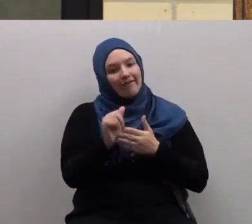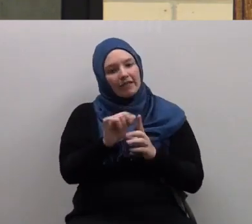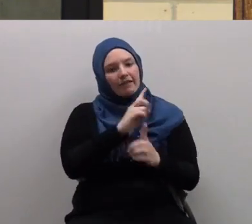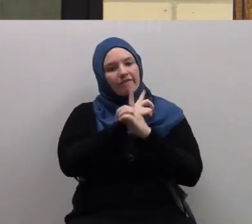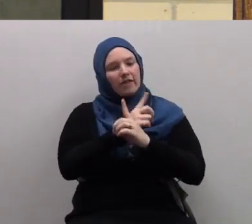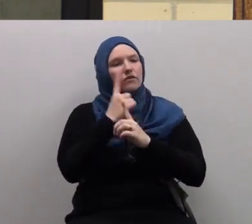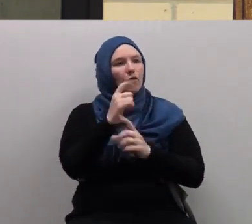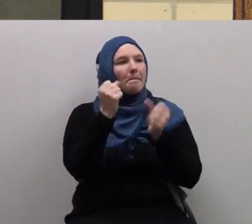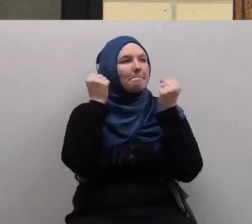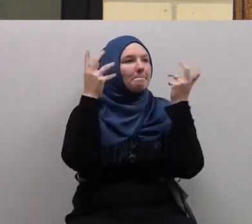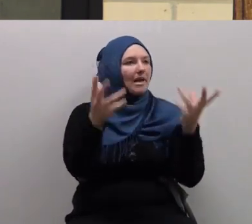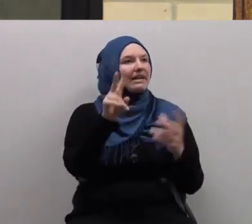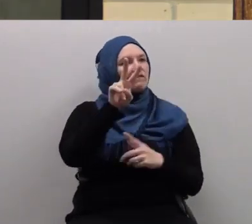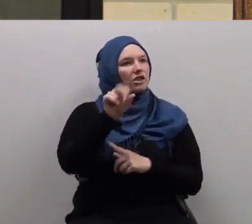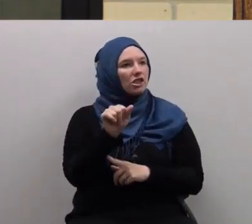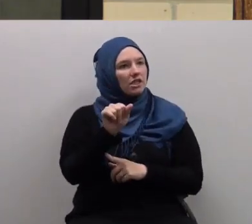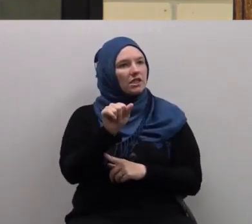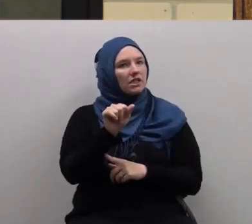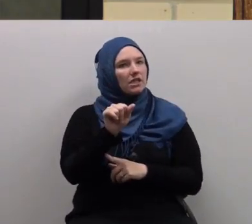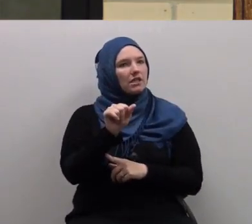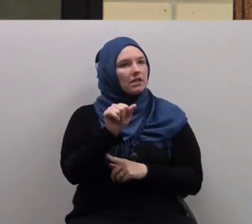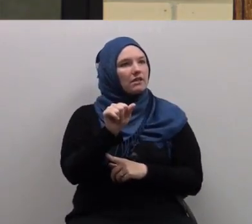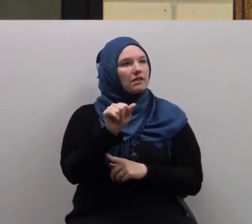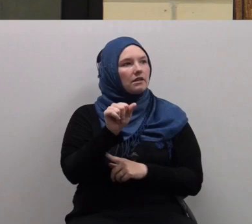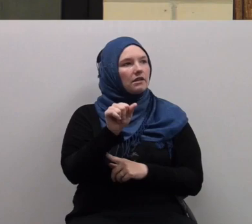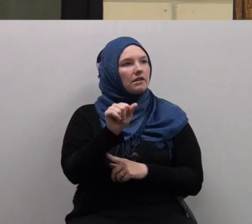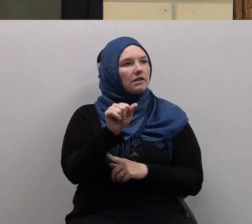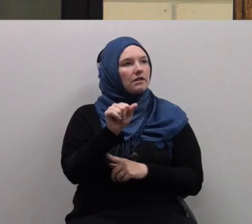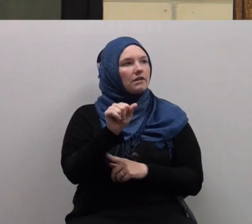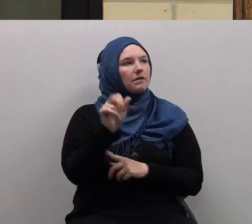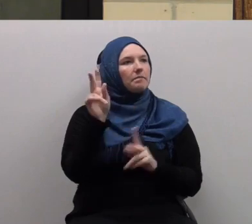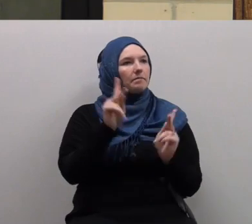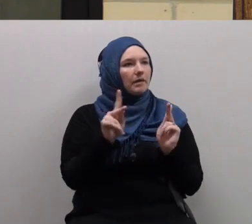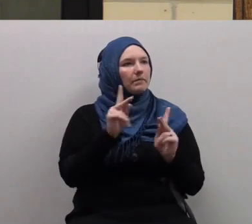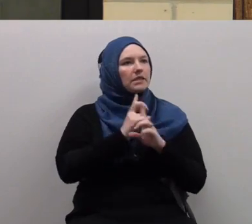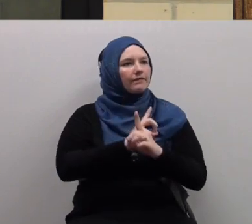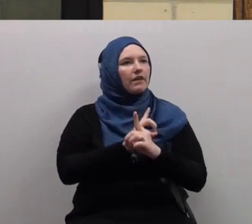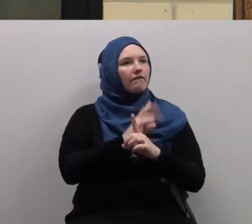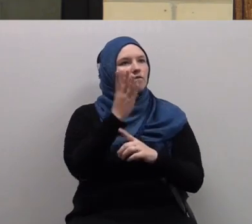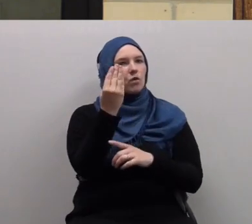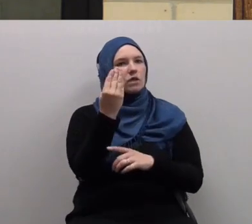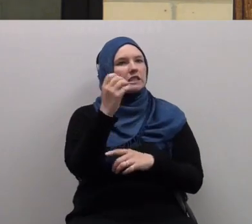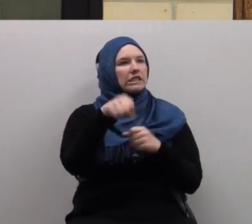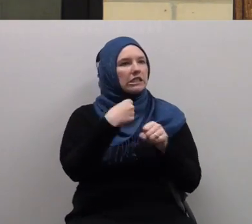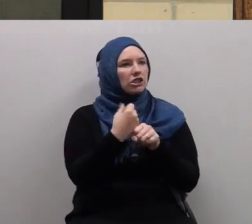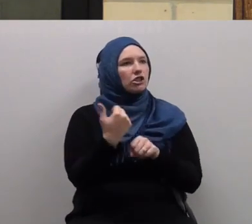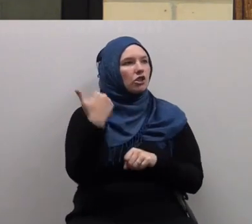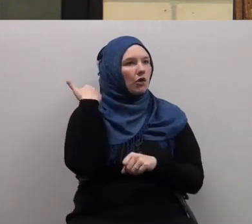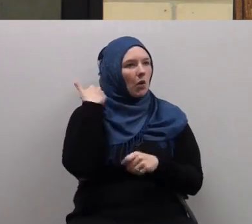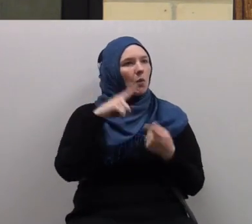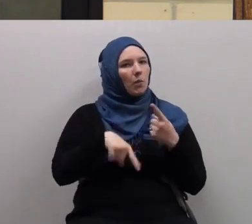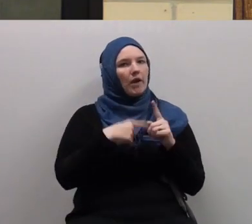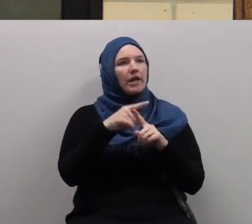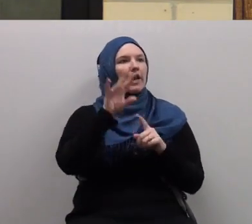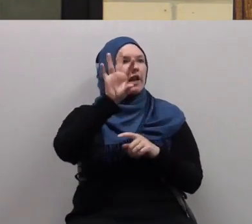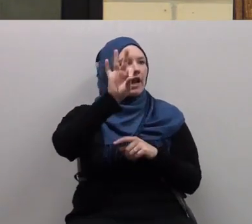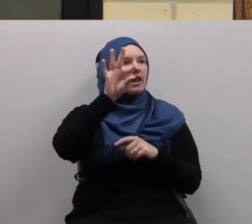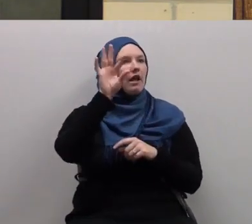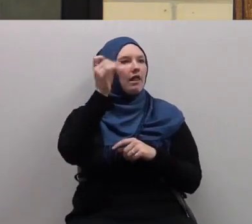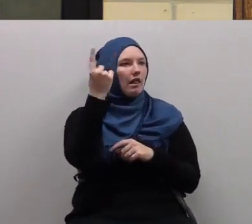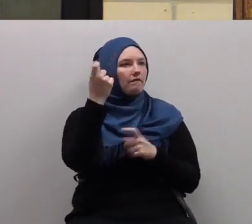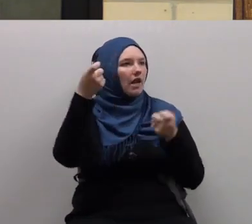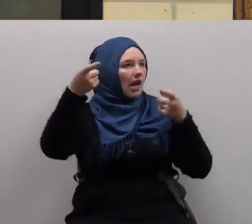many of the Virginia 11 defendants 14 years ago when 9/11 took place. So brothers and